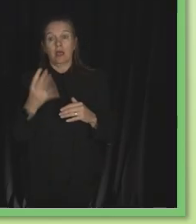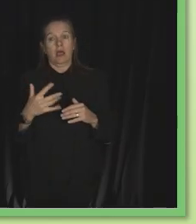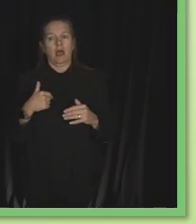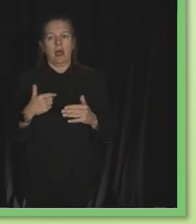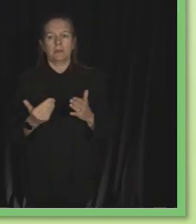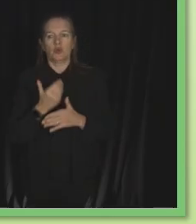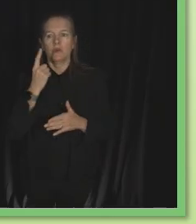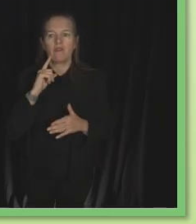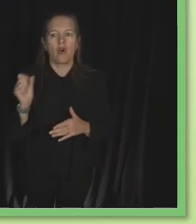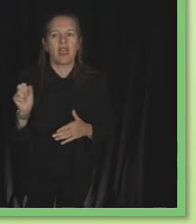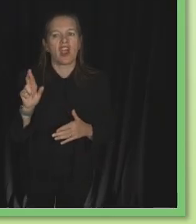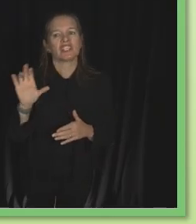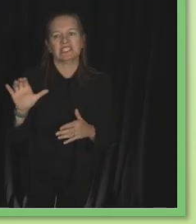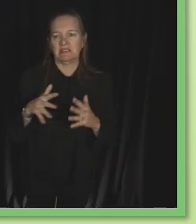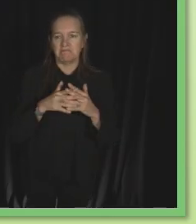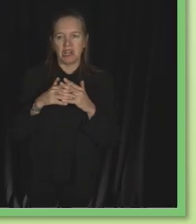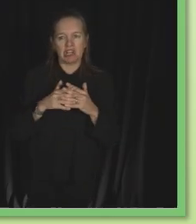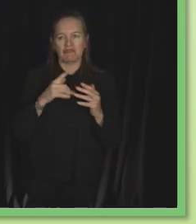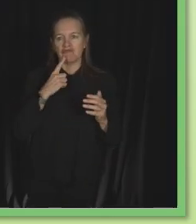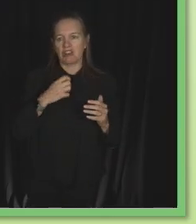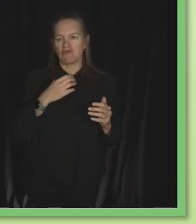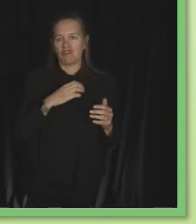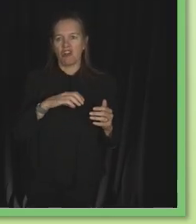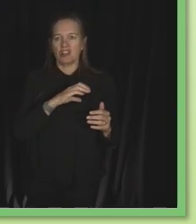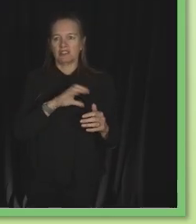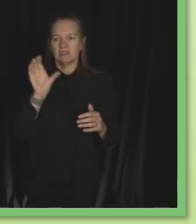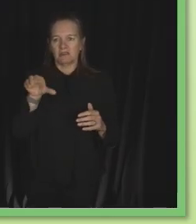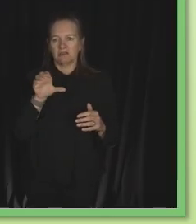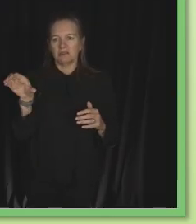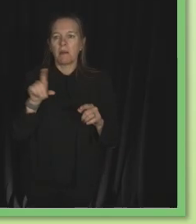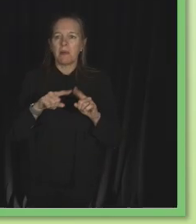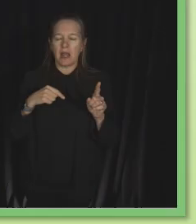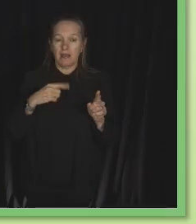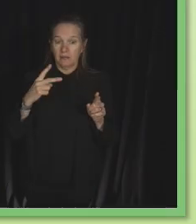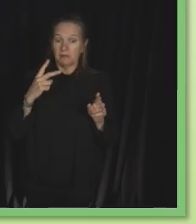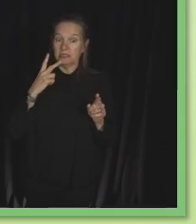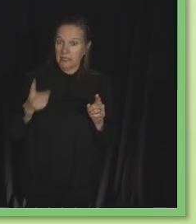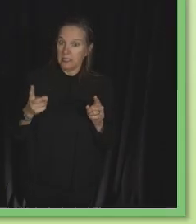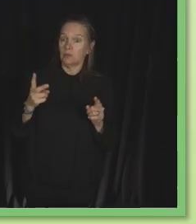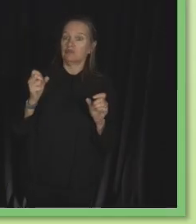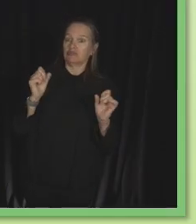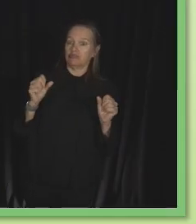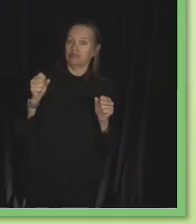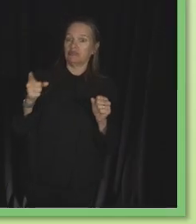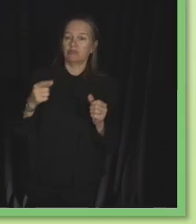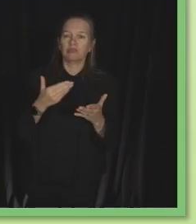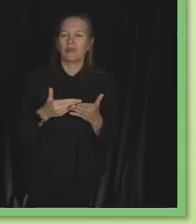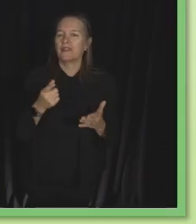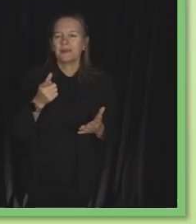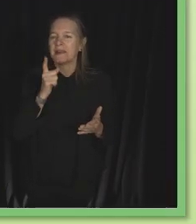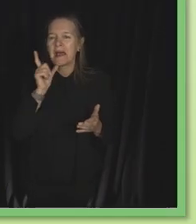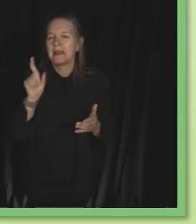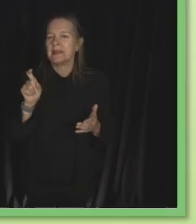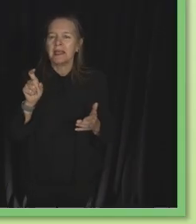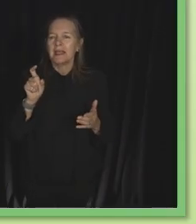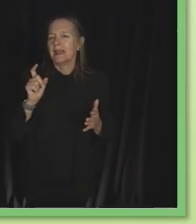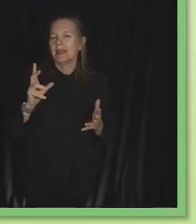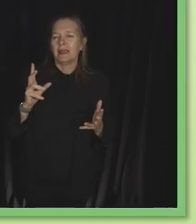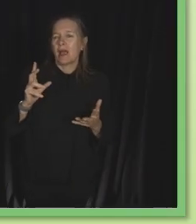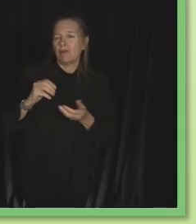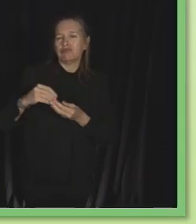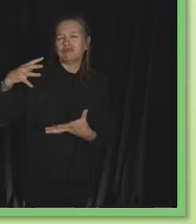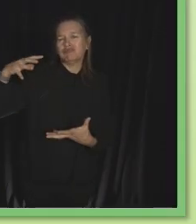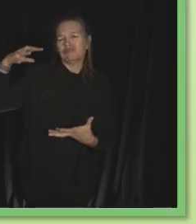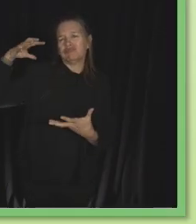Cross, but what I've seen so far is remarkable. We are proving you don't need a Silicon Valley IT budget